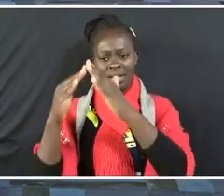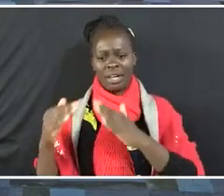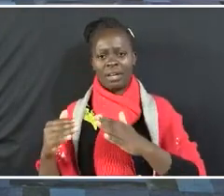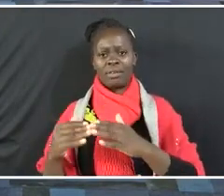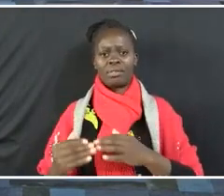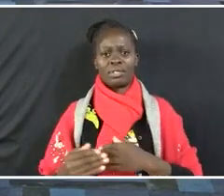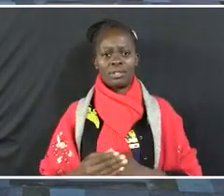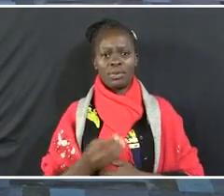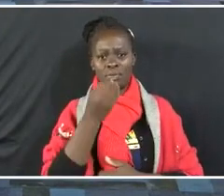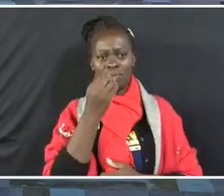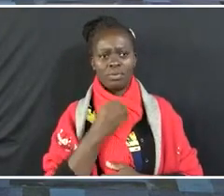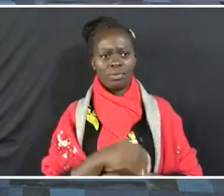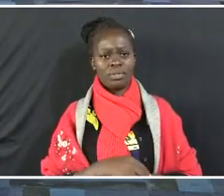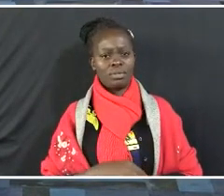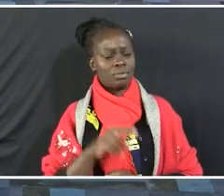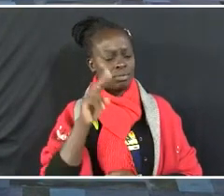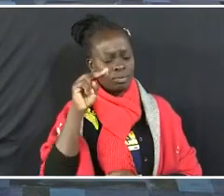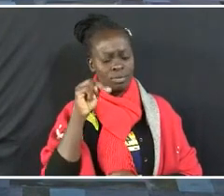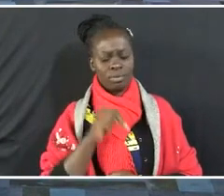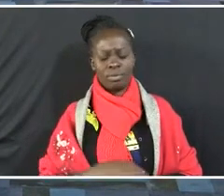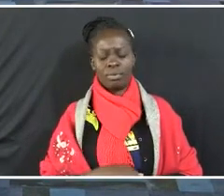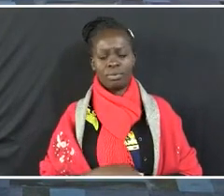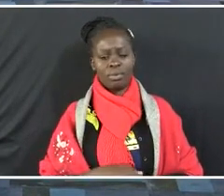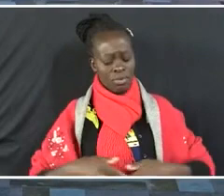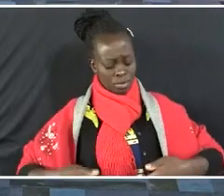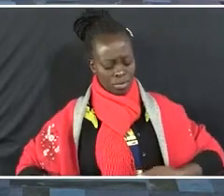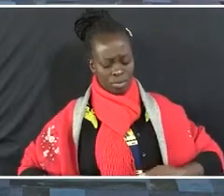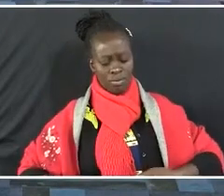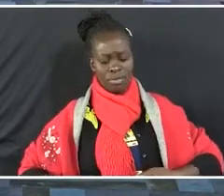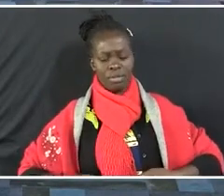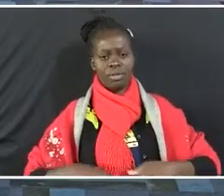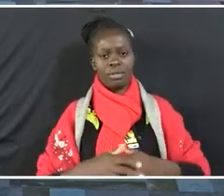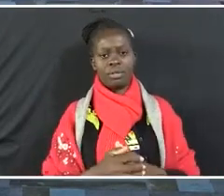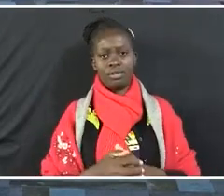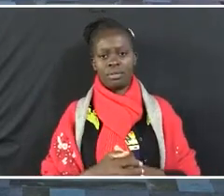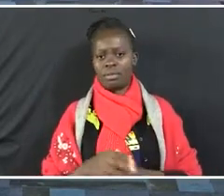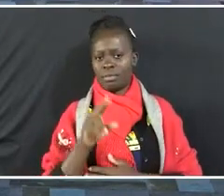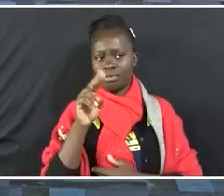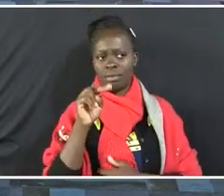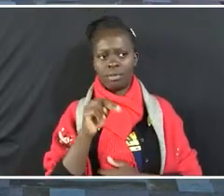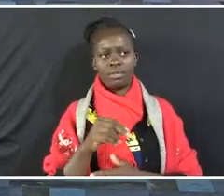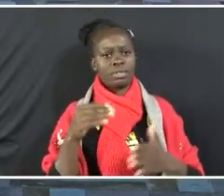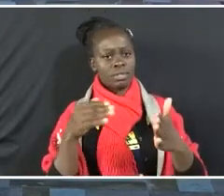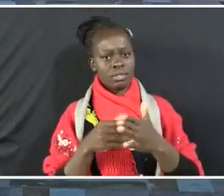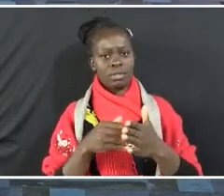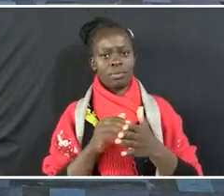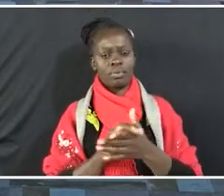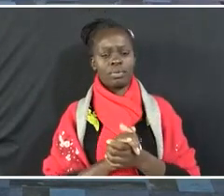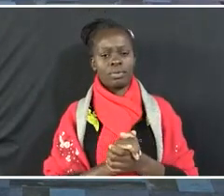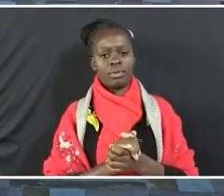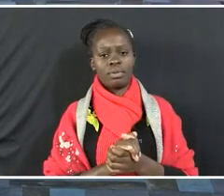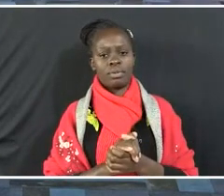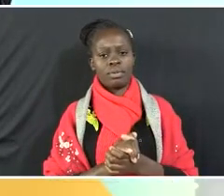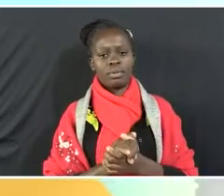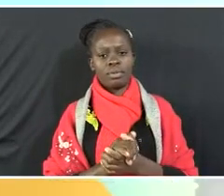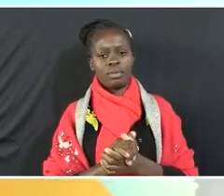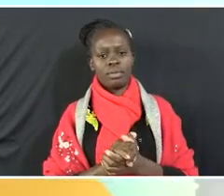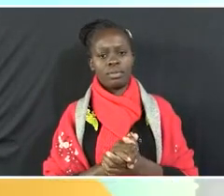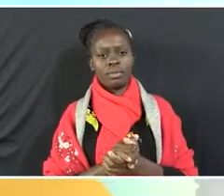Eesh. Being a parent is tough. Being a parent needs the grace of God in the 21st century.